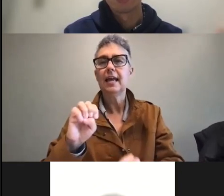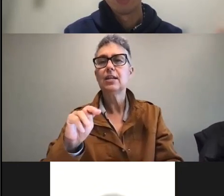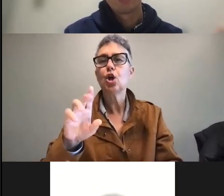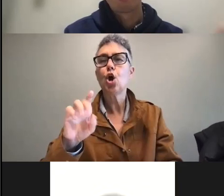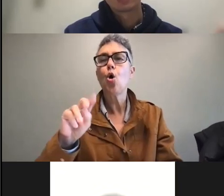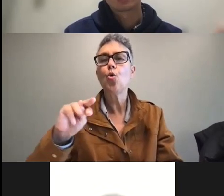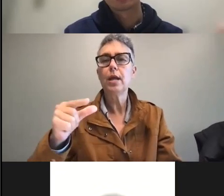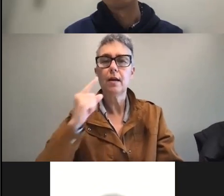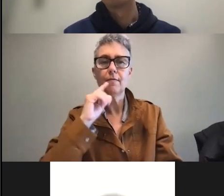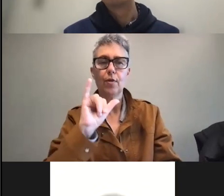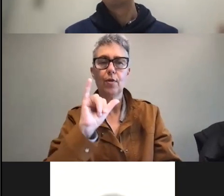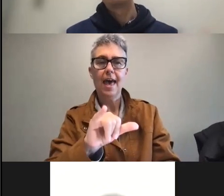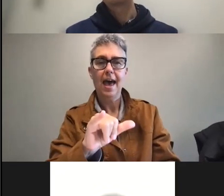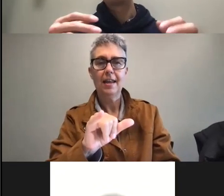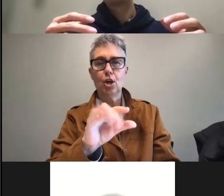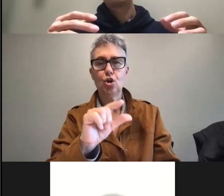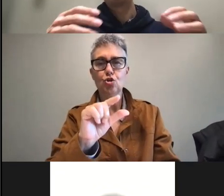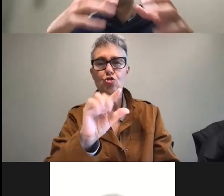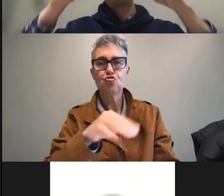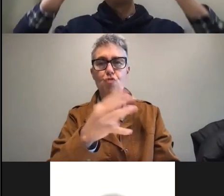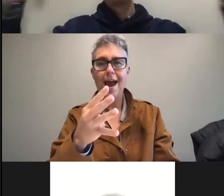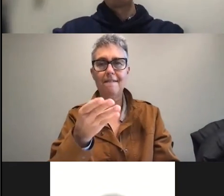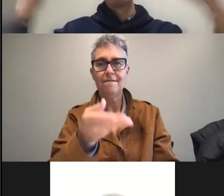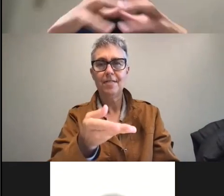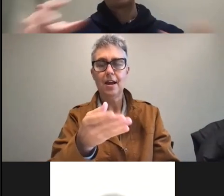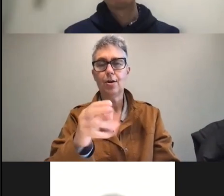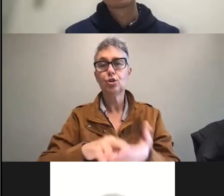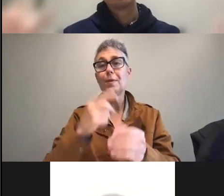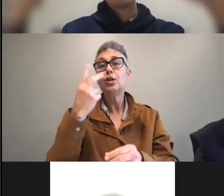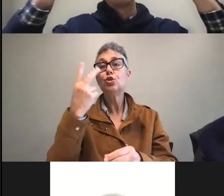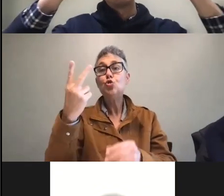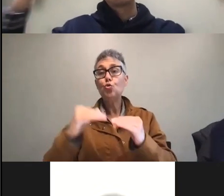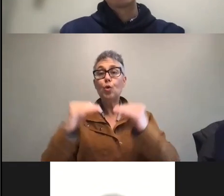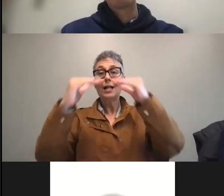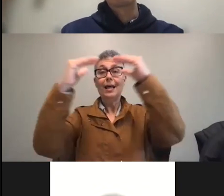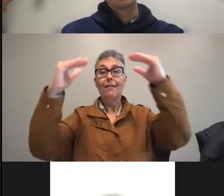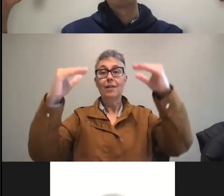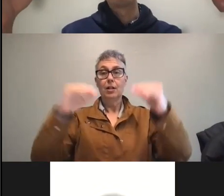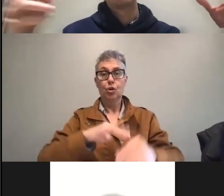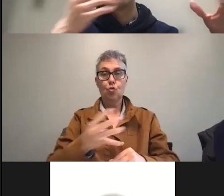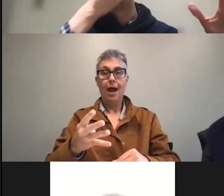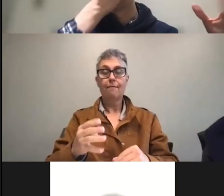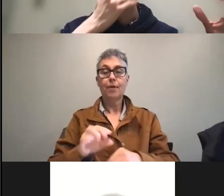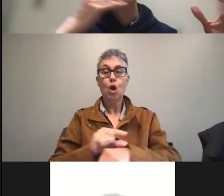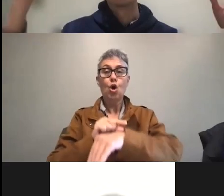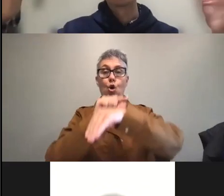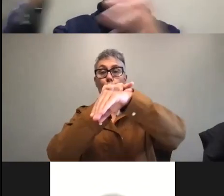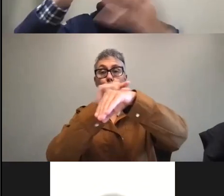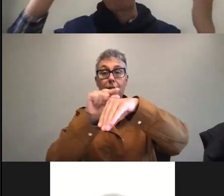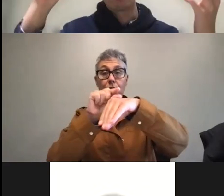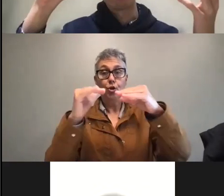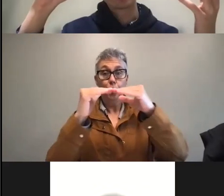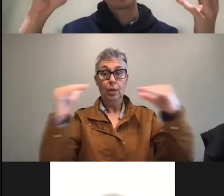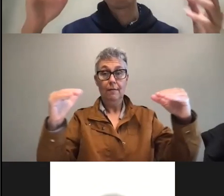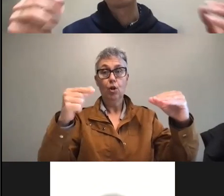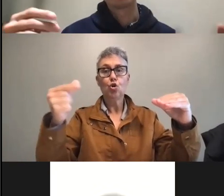right? So basically you will have two-level graphs. The residue level graph, you do